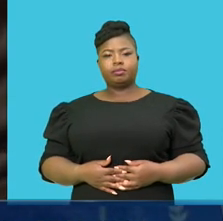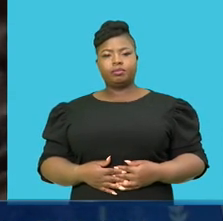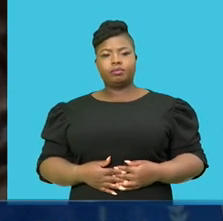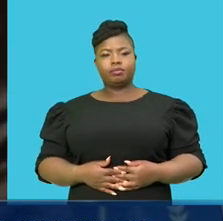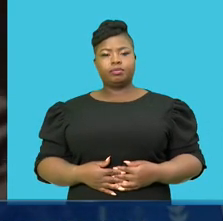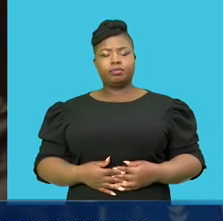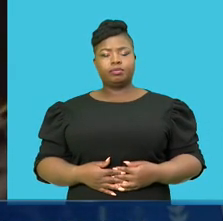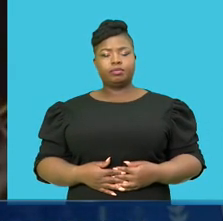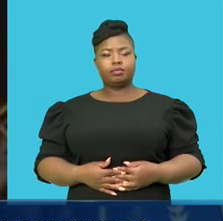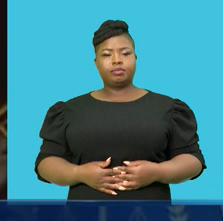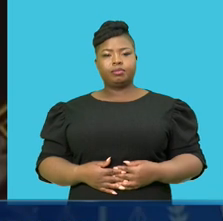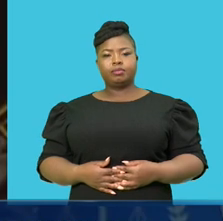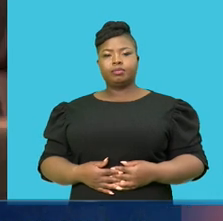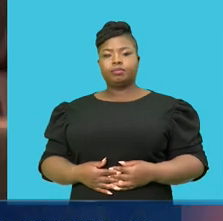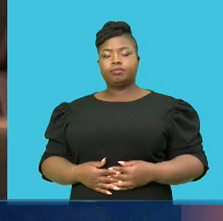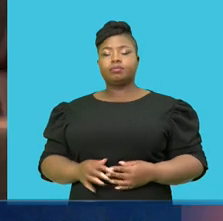indeed,